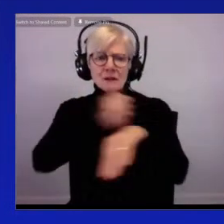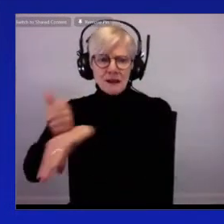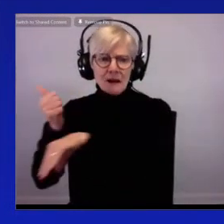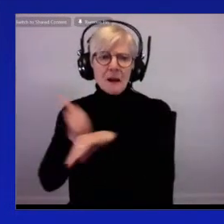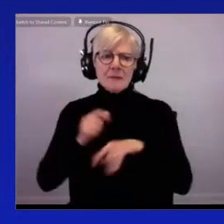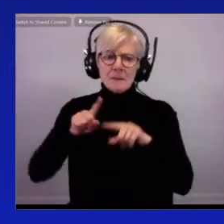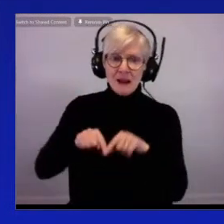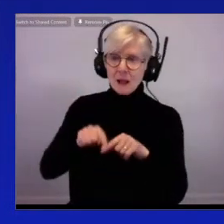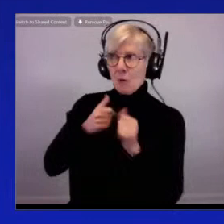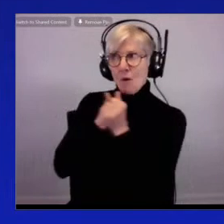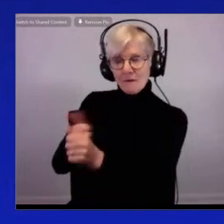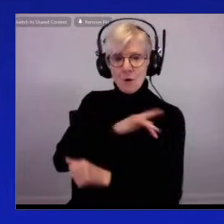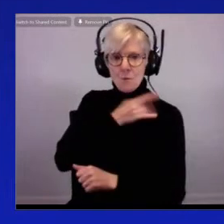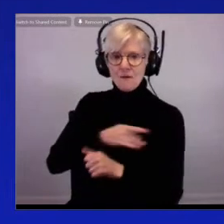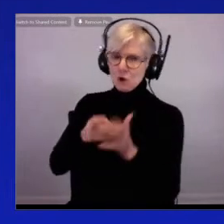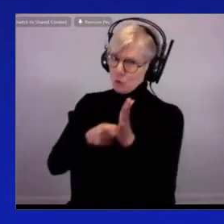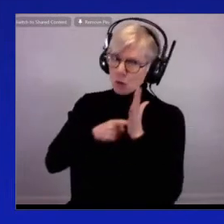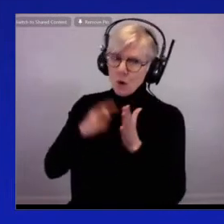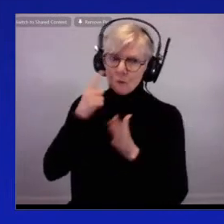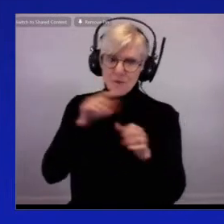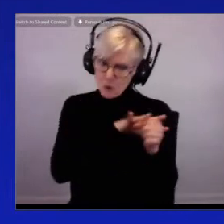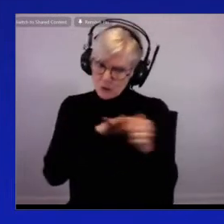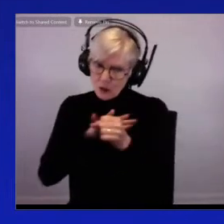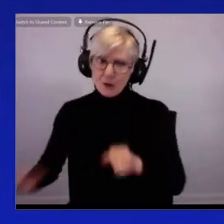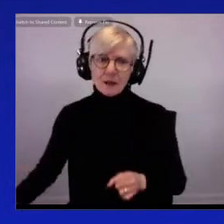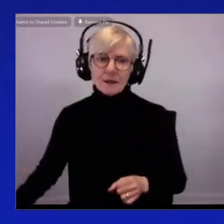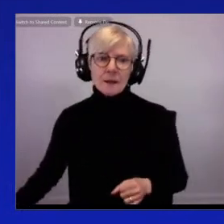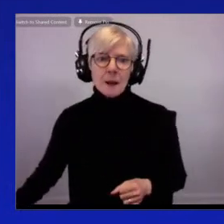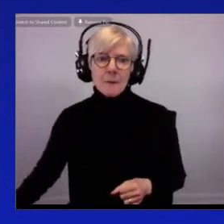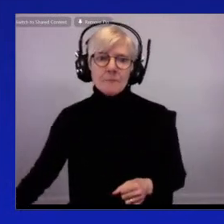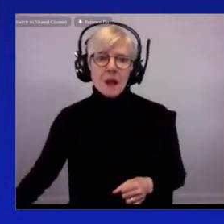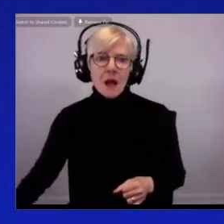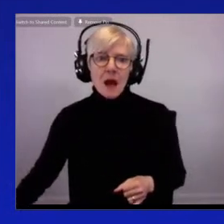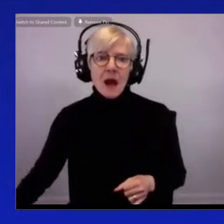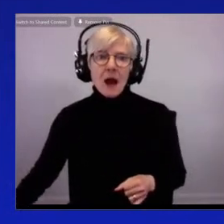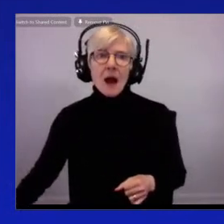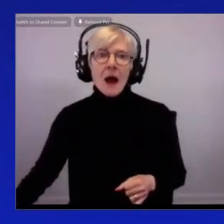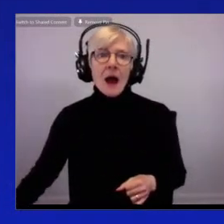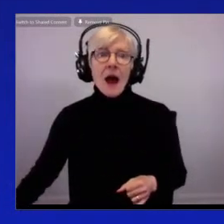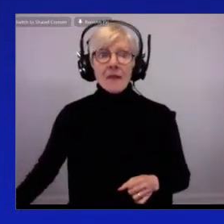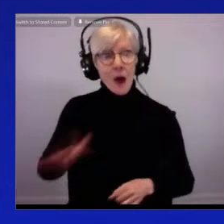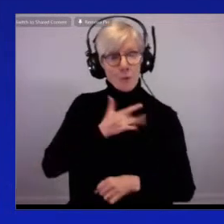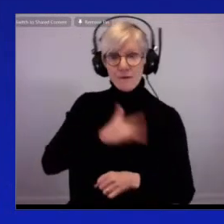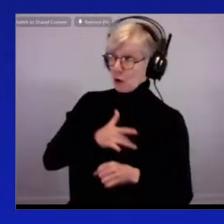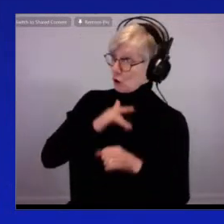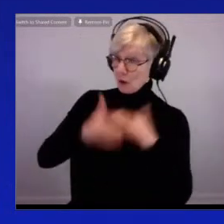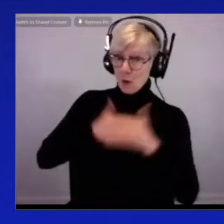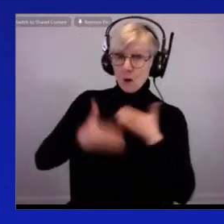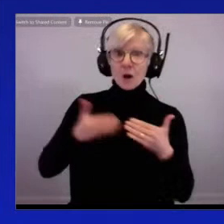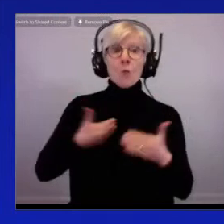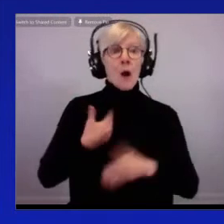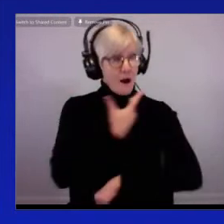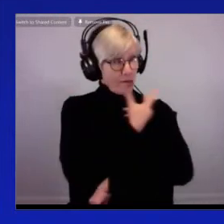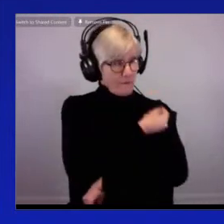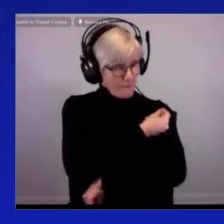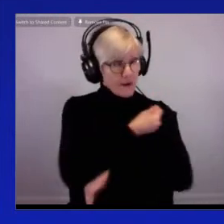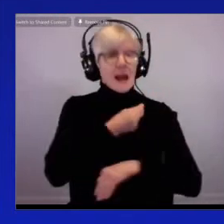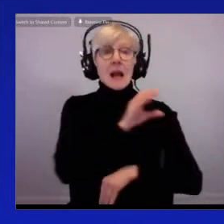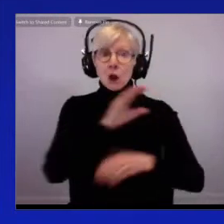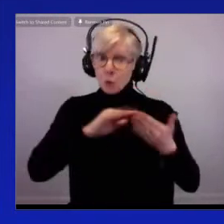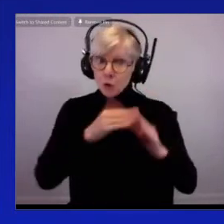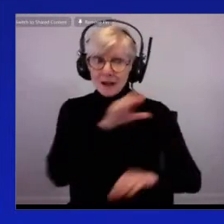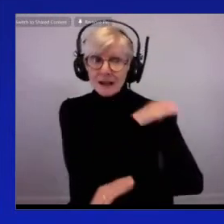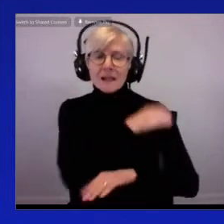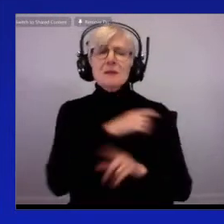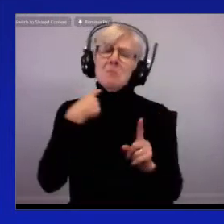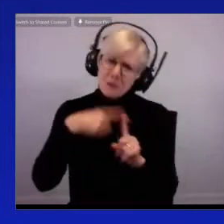vaccins seront offerts d'ailleurs dans les cliniques de la ville, notamment dans les endroits comme les pharmacies. I also want to point out that